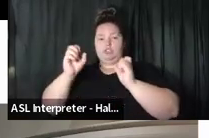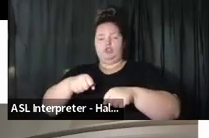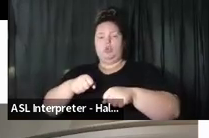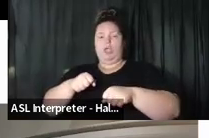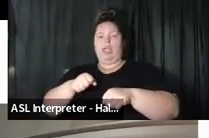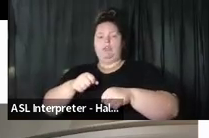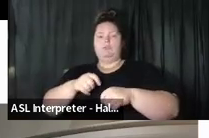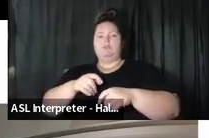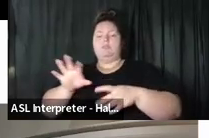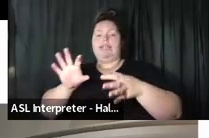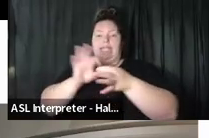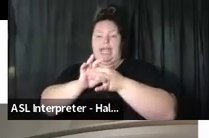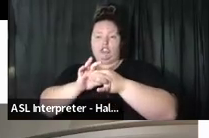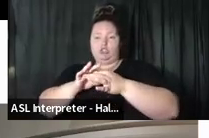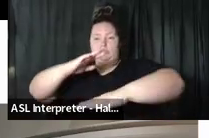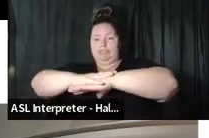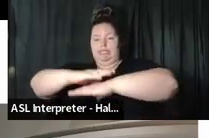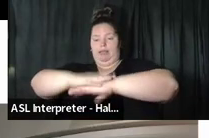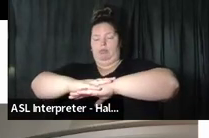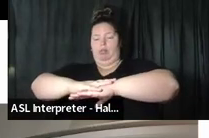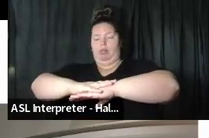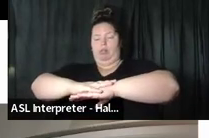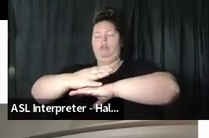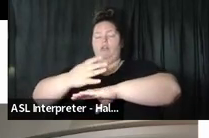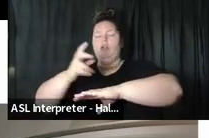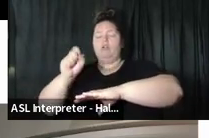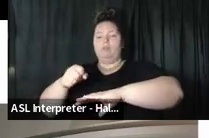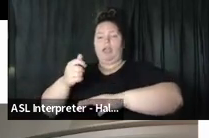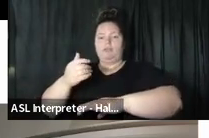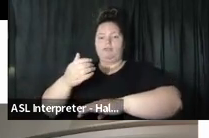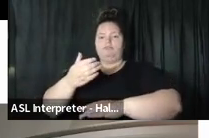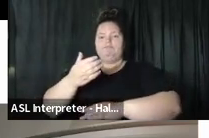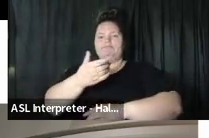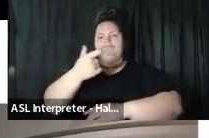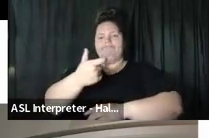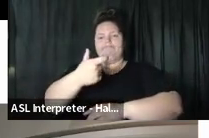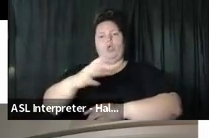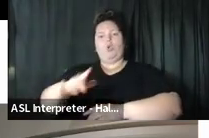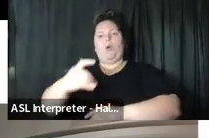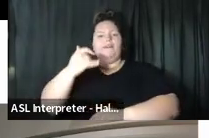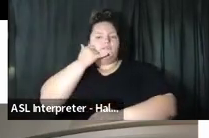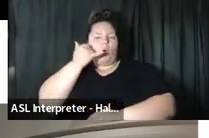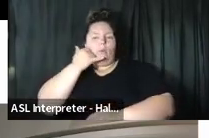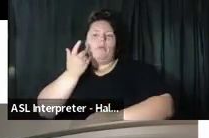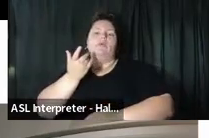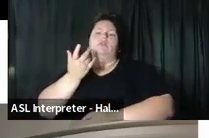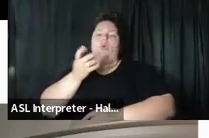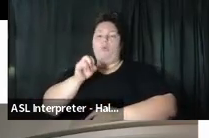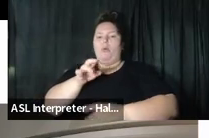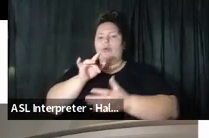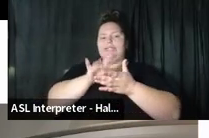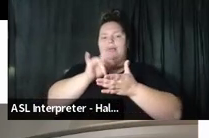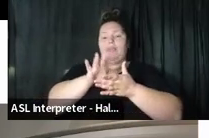in front of you that can hold your phone or tablet. There are things that can help with like circulation or